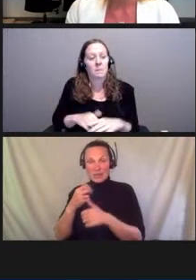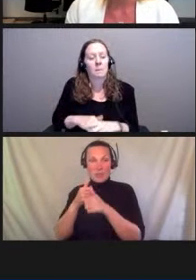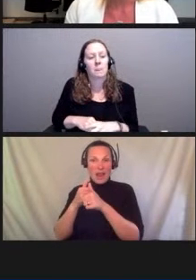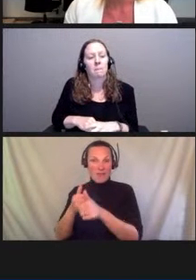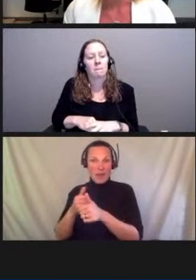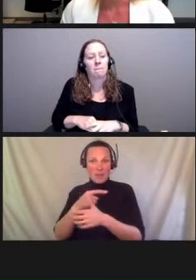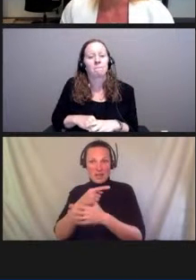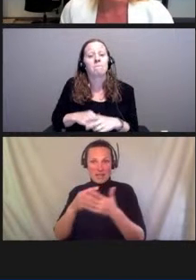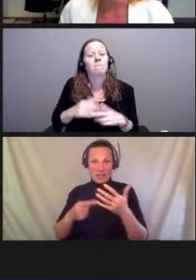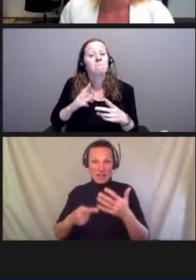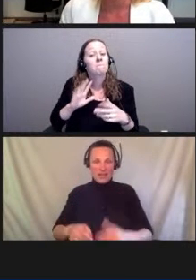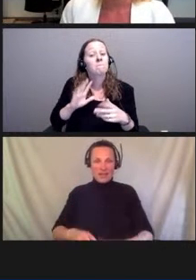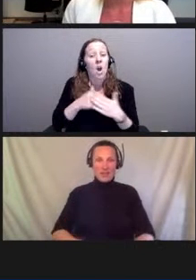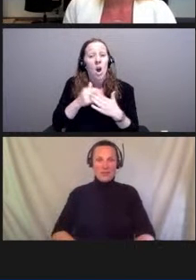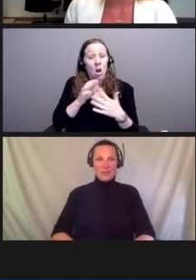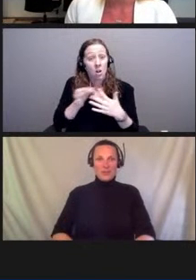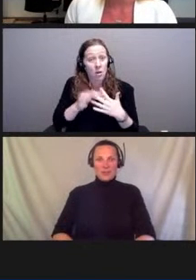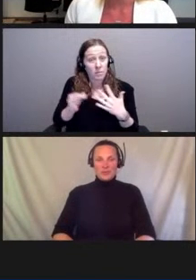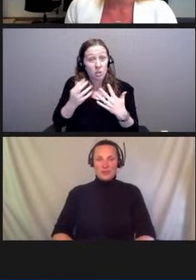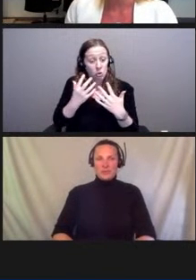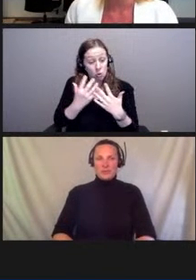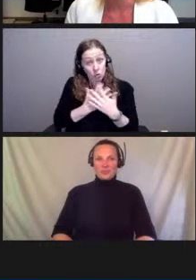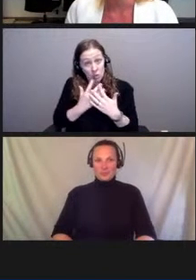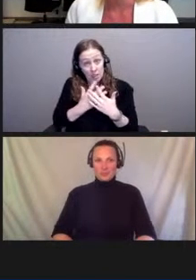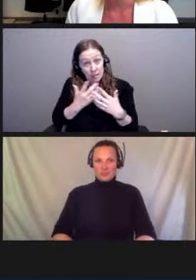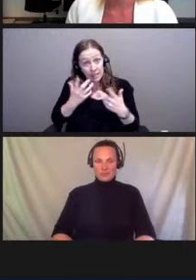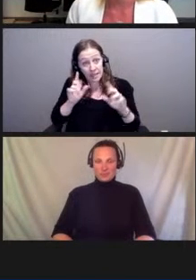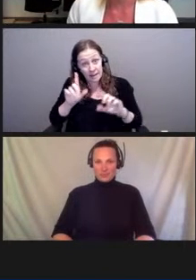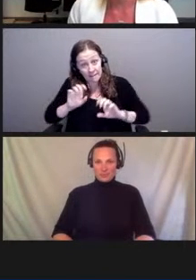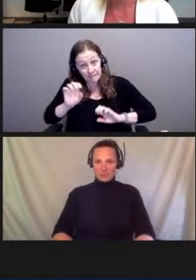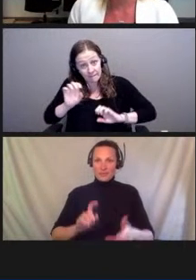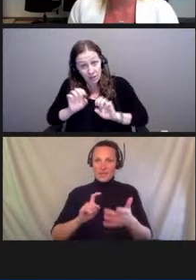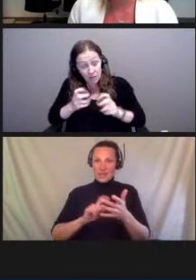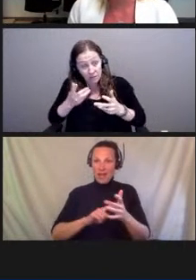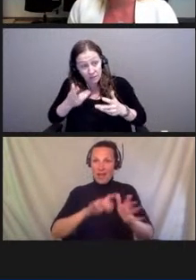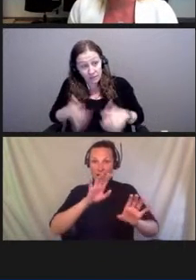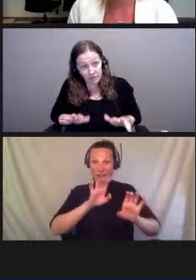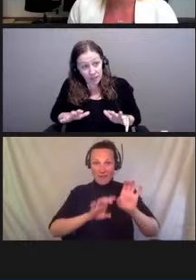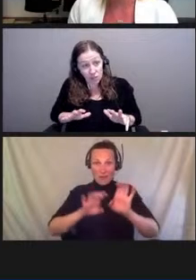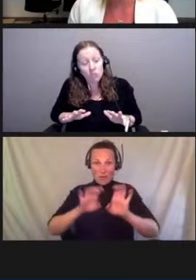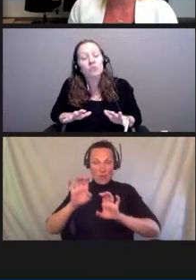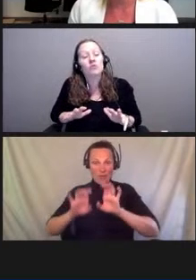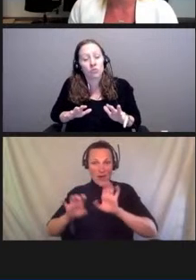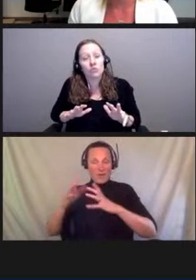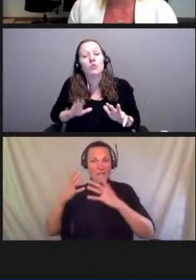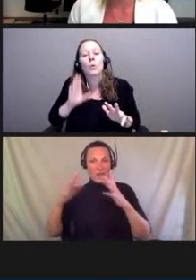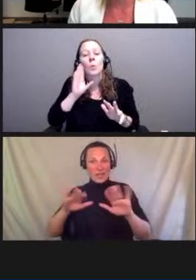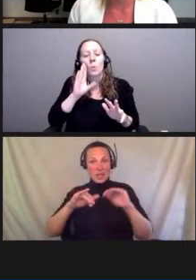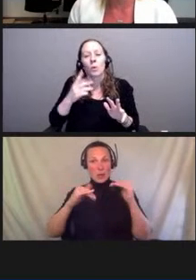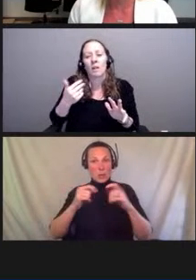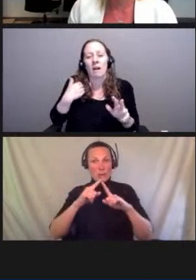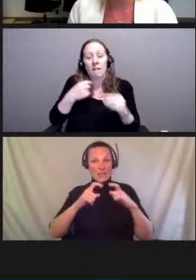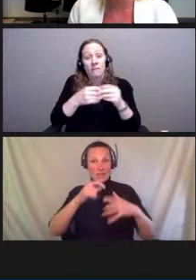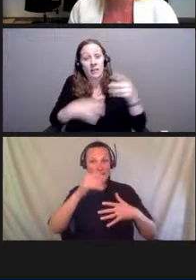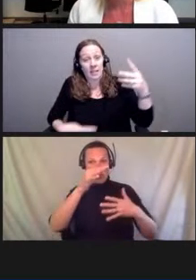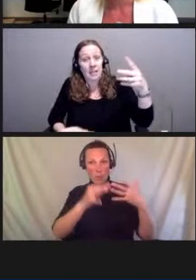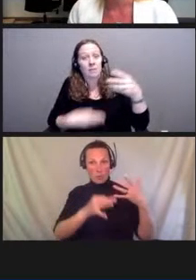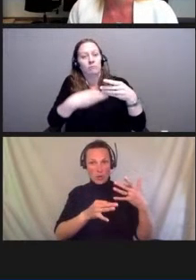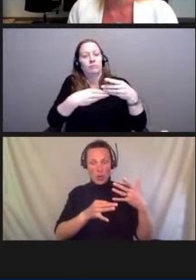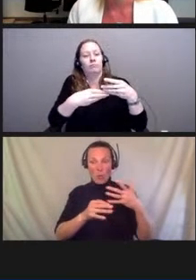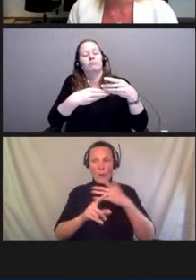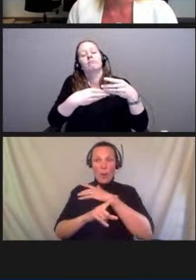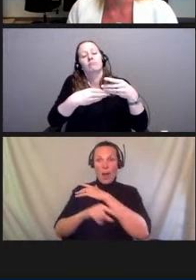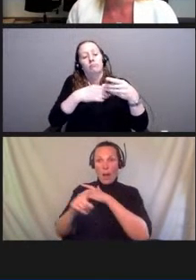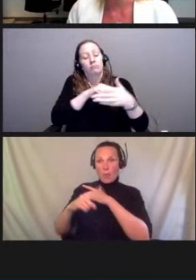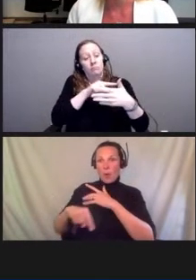So once all the options have been screened and evaluated, the short list of the highest ranking options that align with the city's needs and